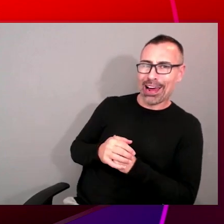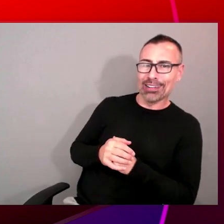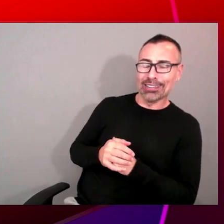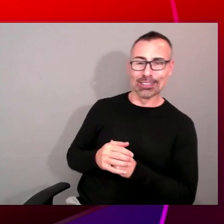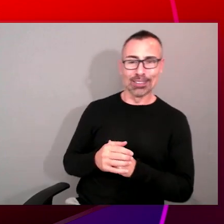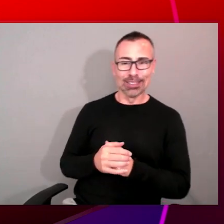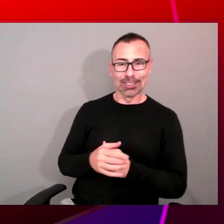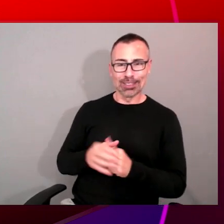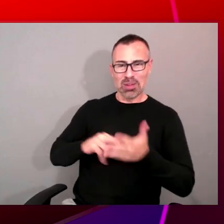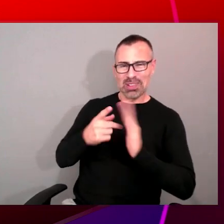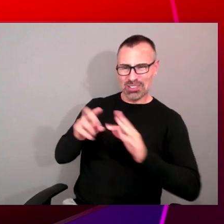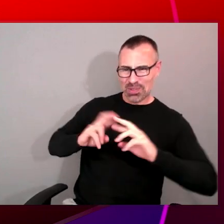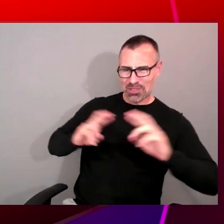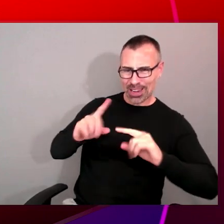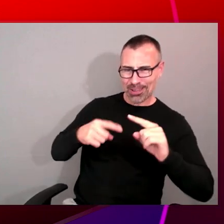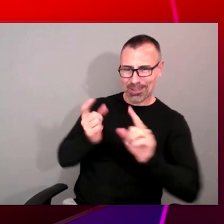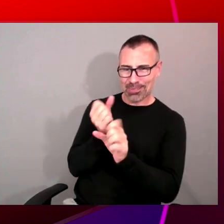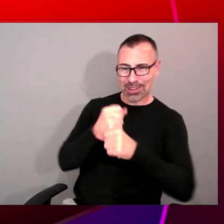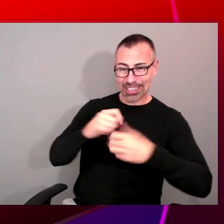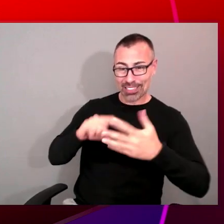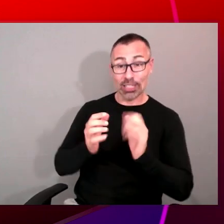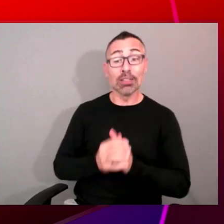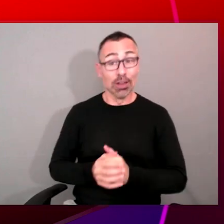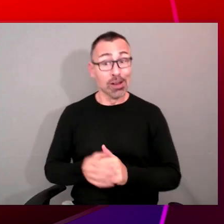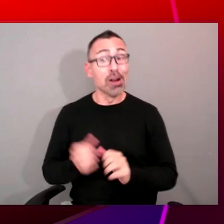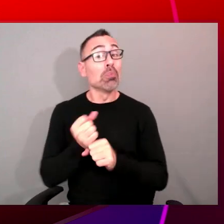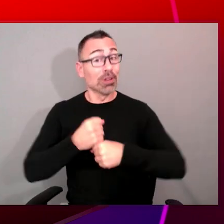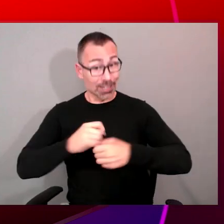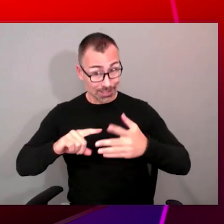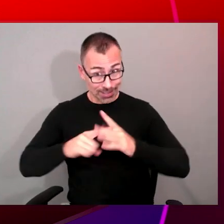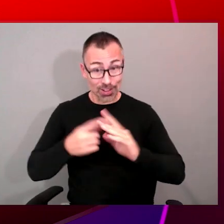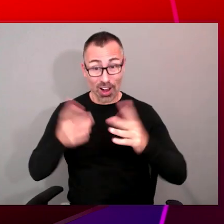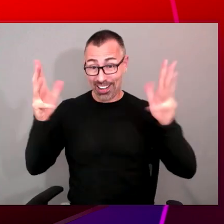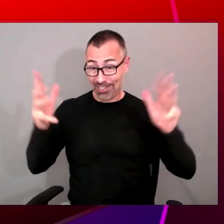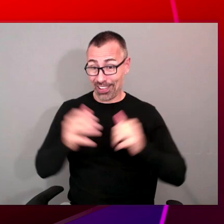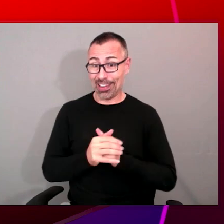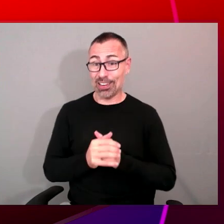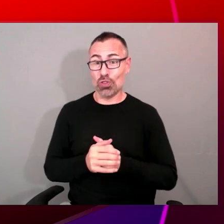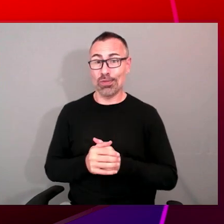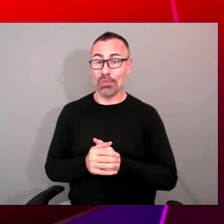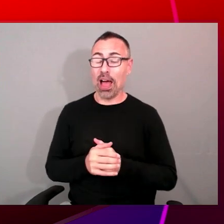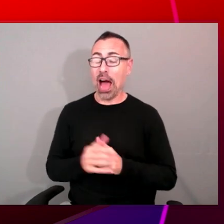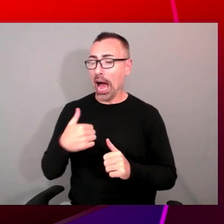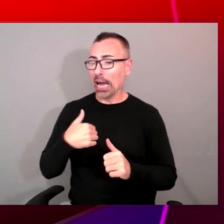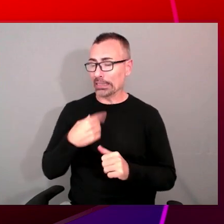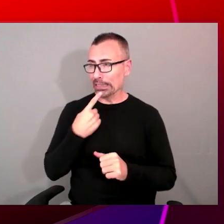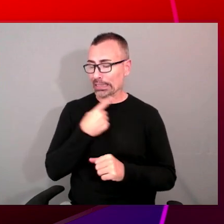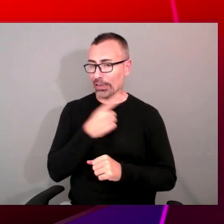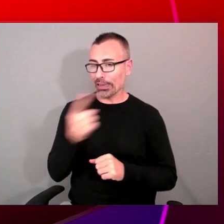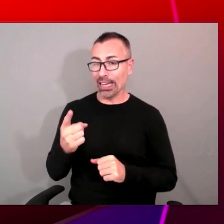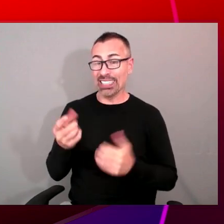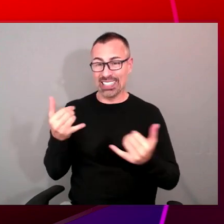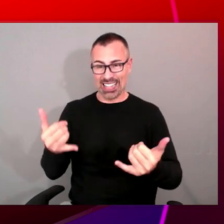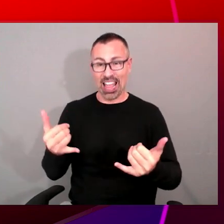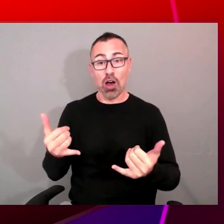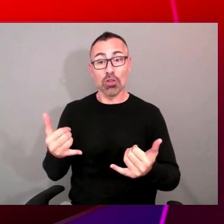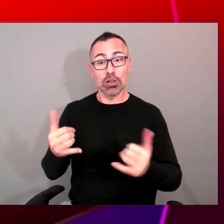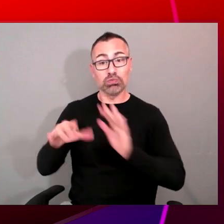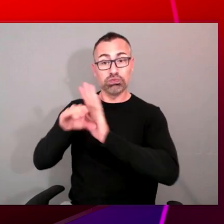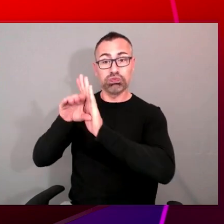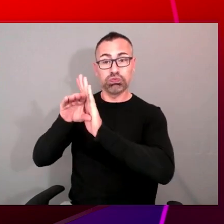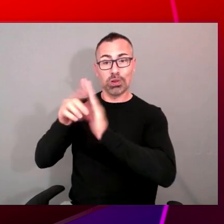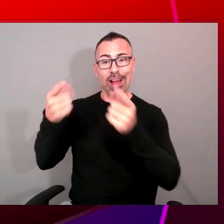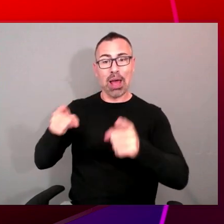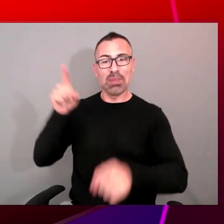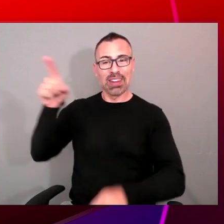starts. So production has started. And it's in the press, so I can say this. They're already shooting away in London, and they're already